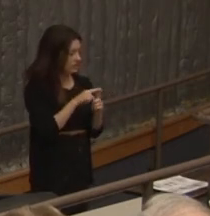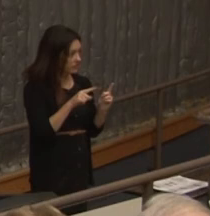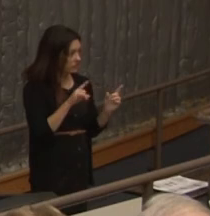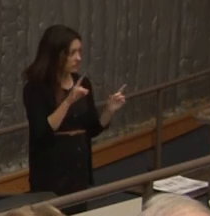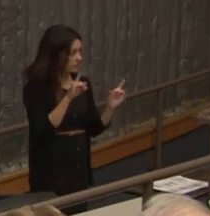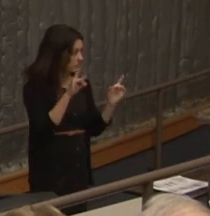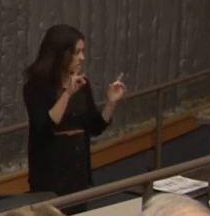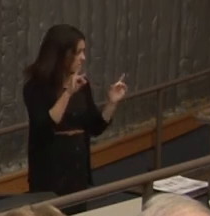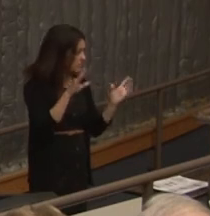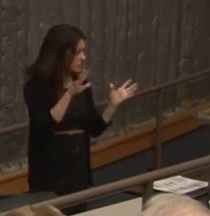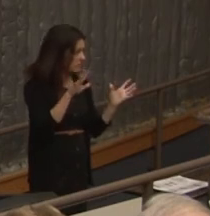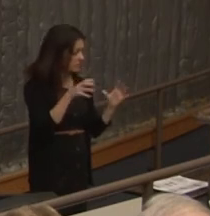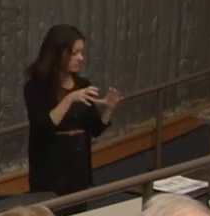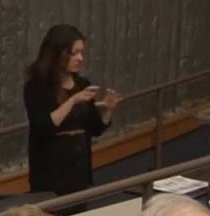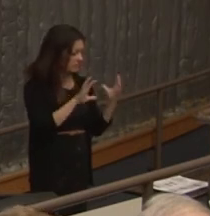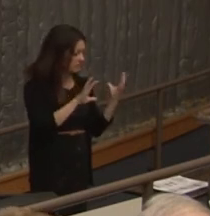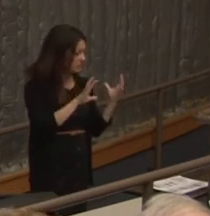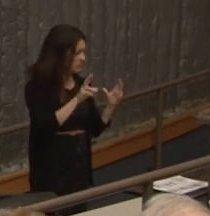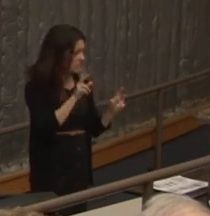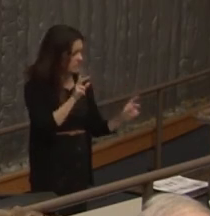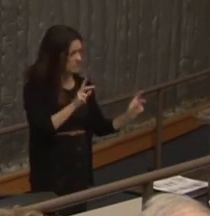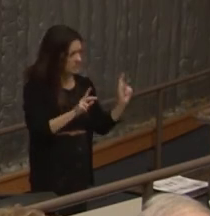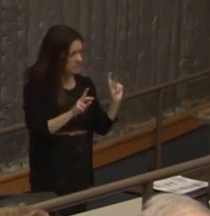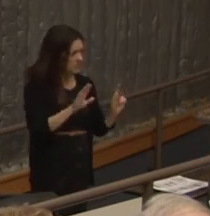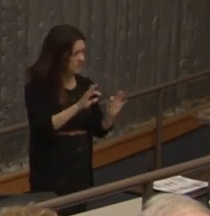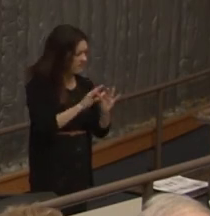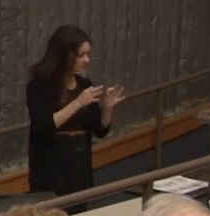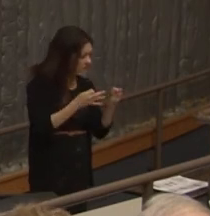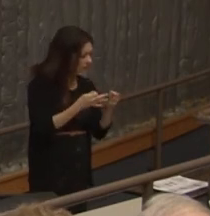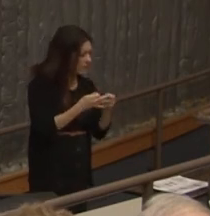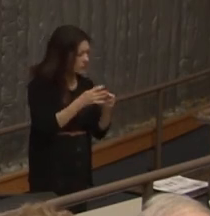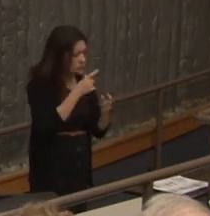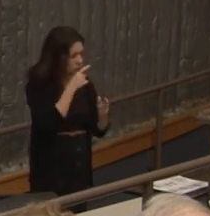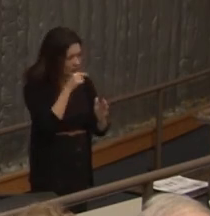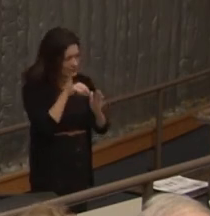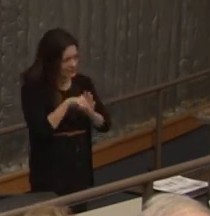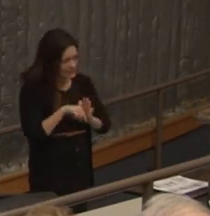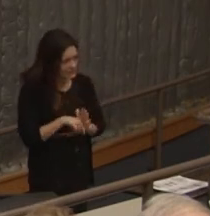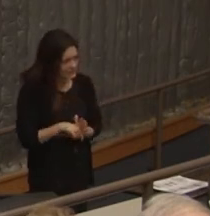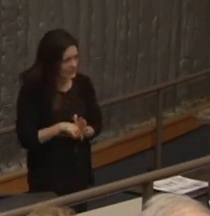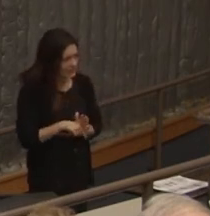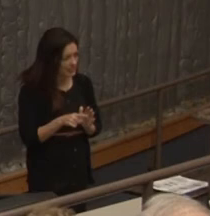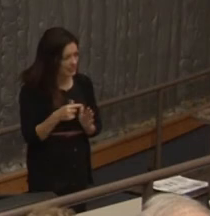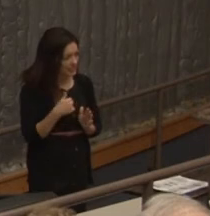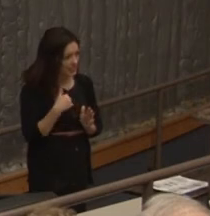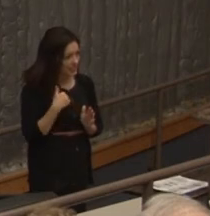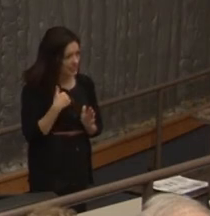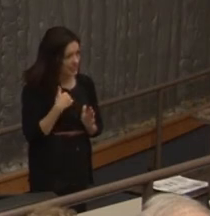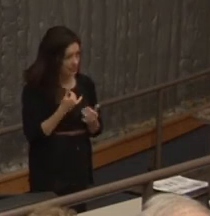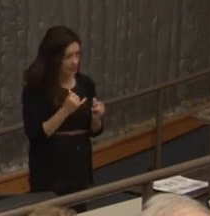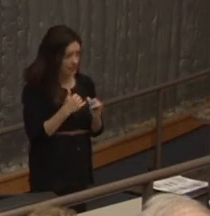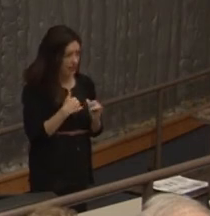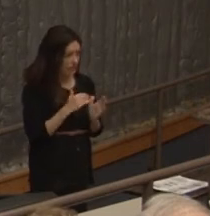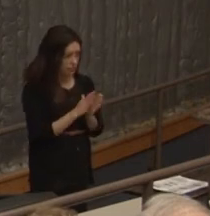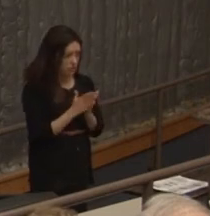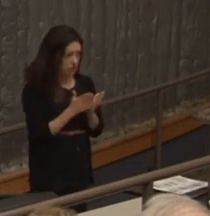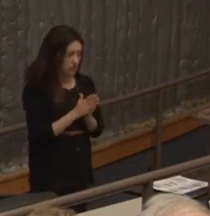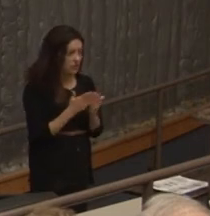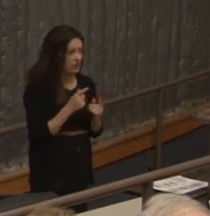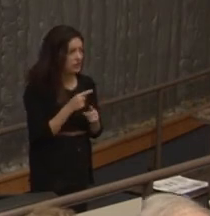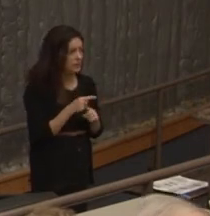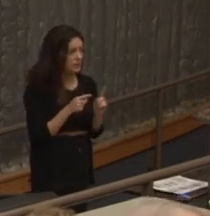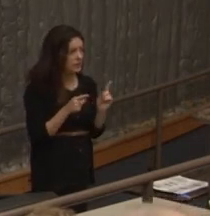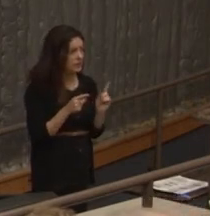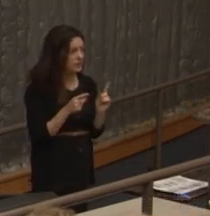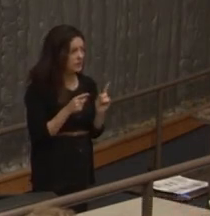tragedies and the people, their family that were killed. It had such, I still have that Yahrzeit book, it had